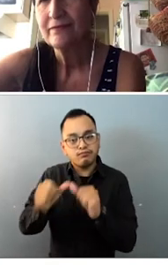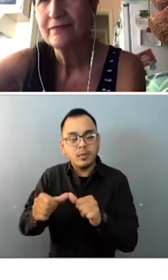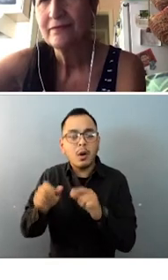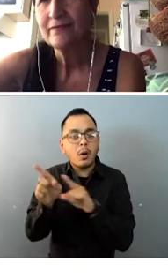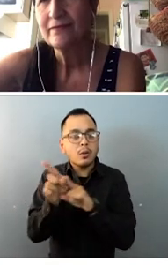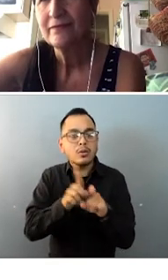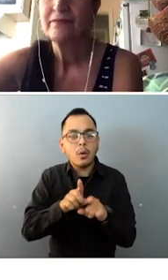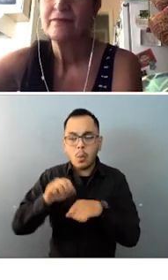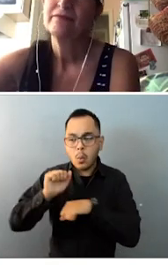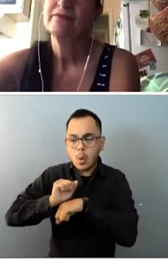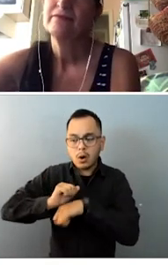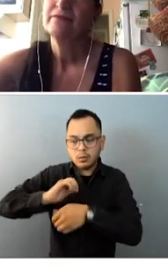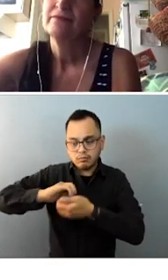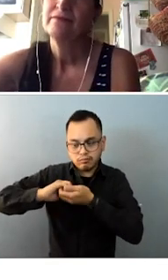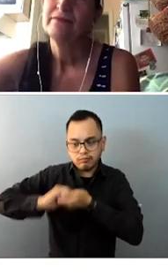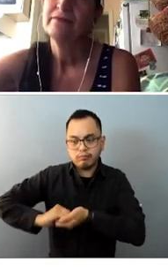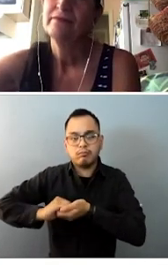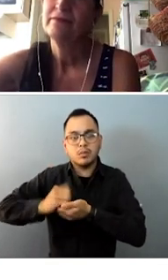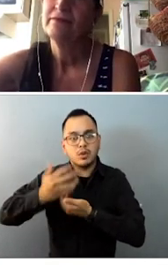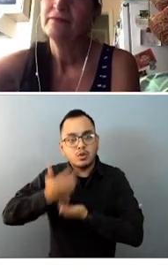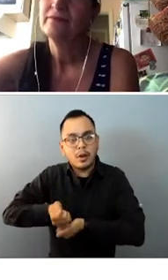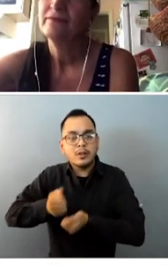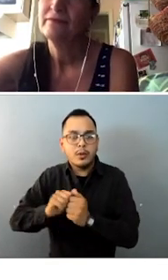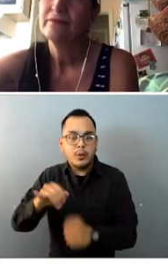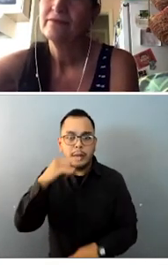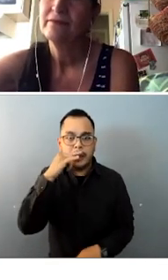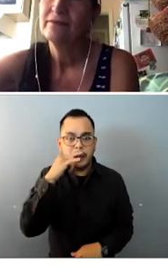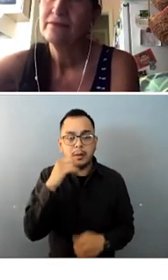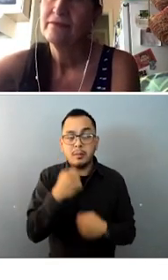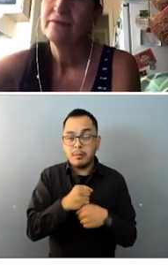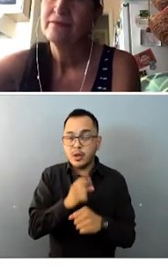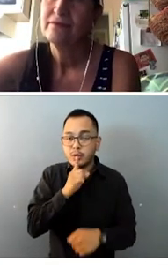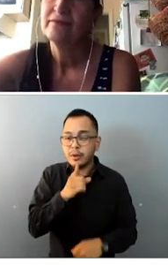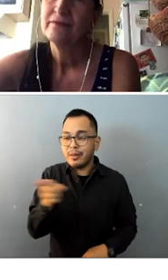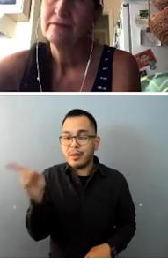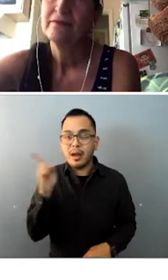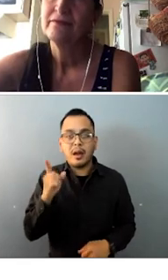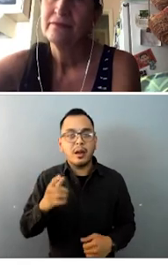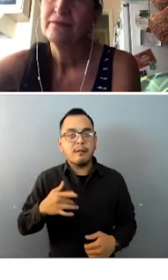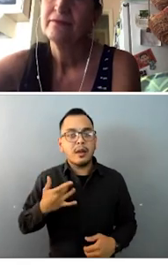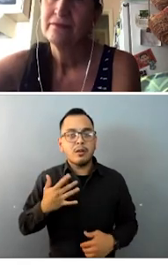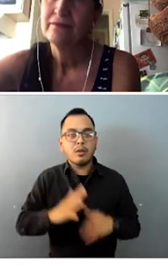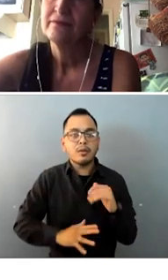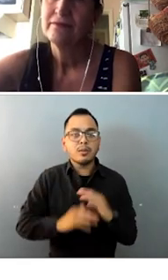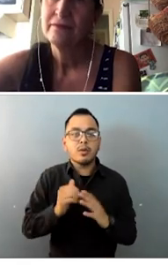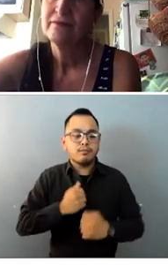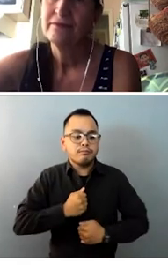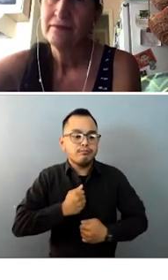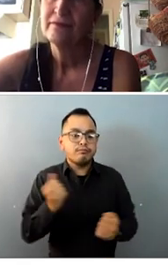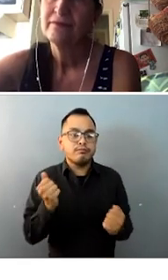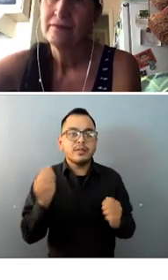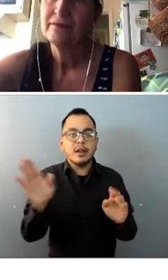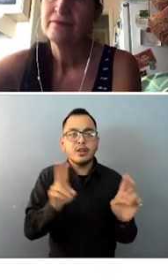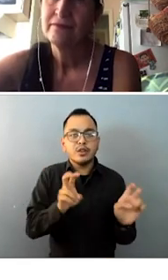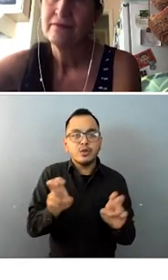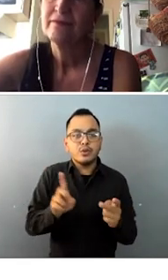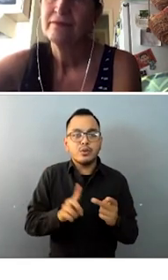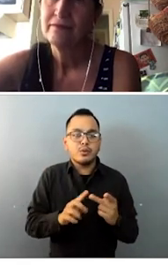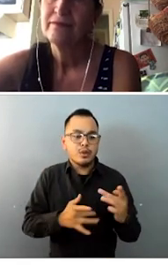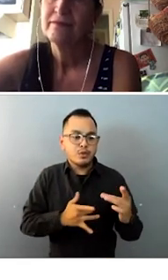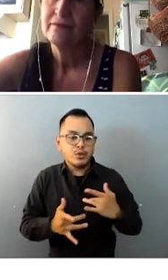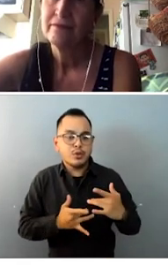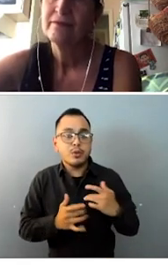that trust with your child so that they are comfortable sharing their concerns, their issues with